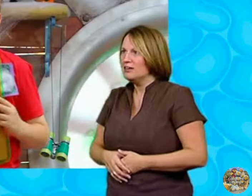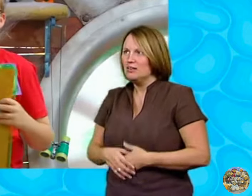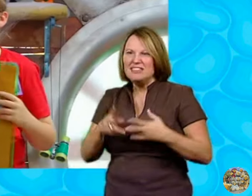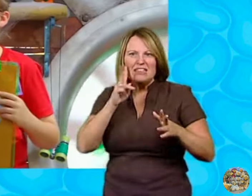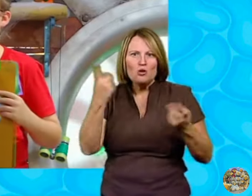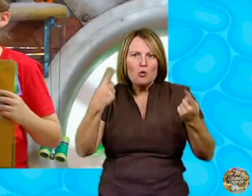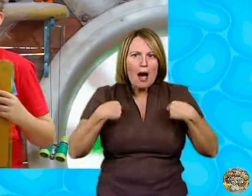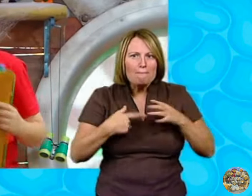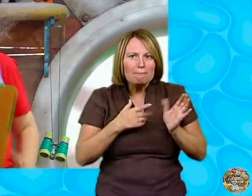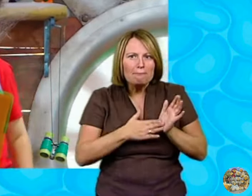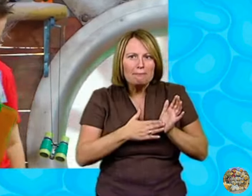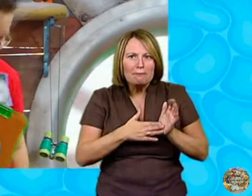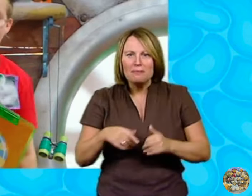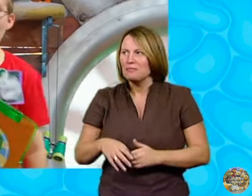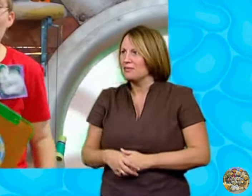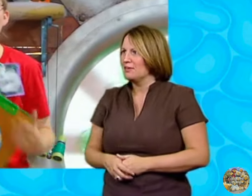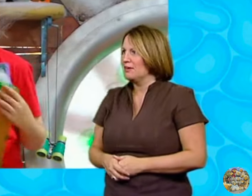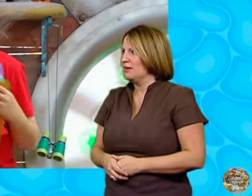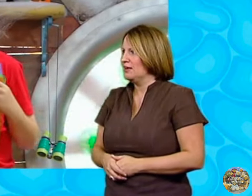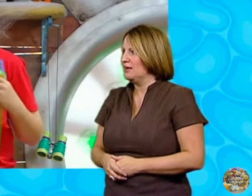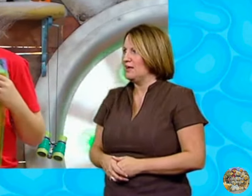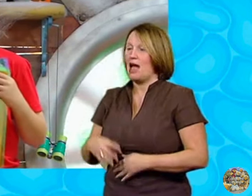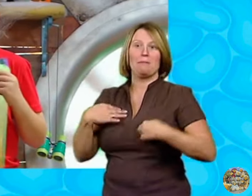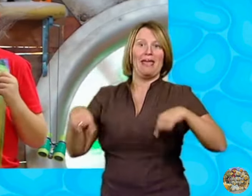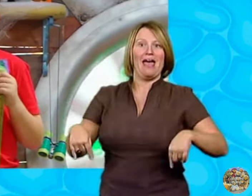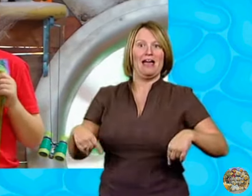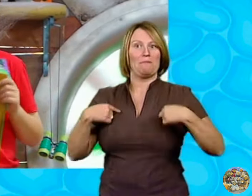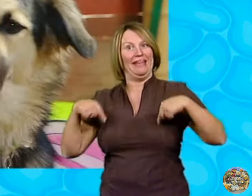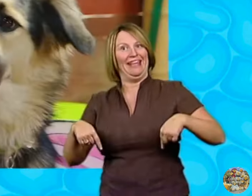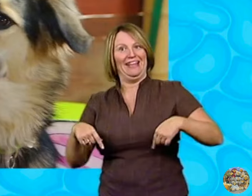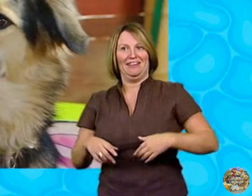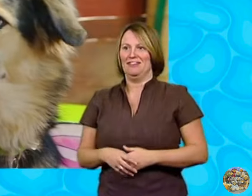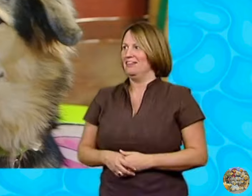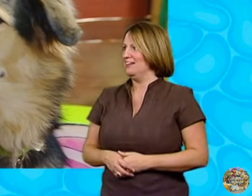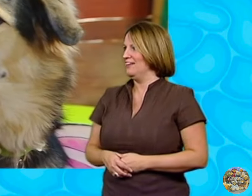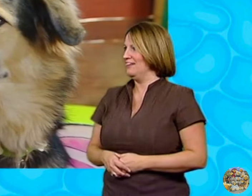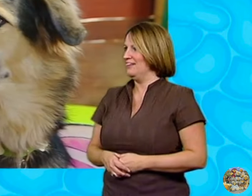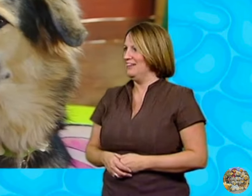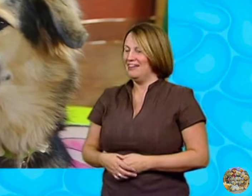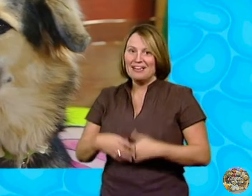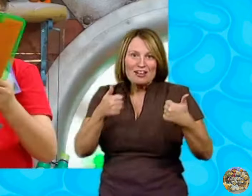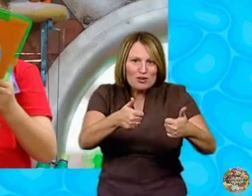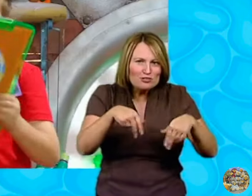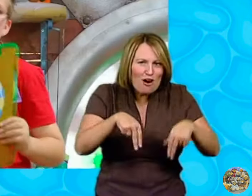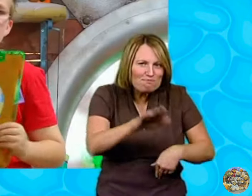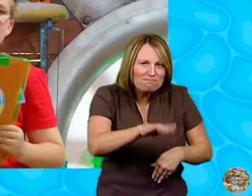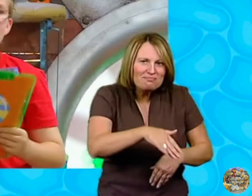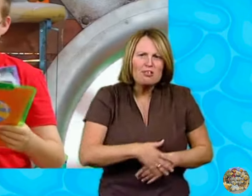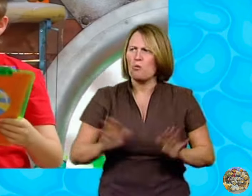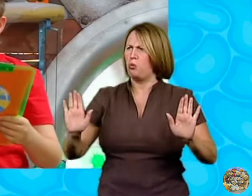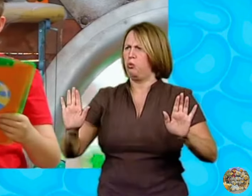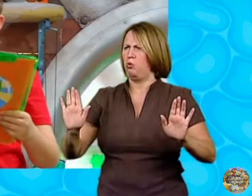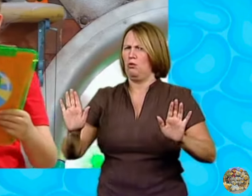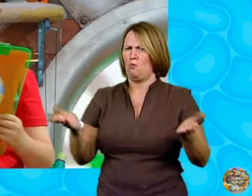if you can guess who I am. I'm here! It's me, Cat. Good girl, Skipper. Hang on a